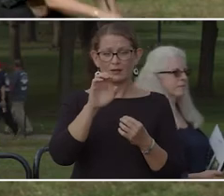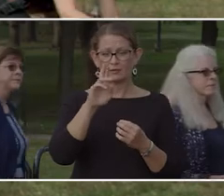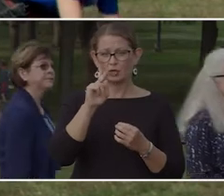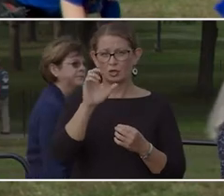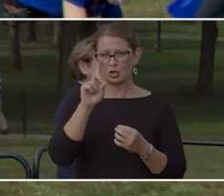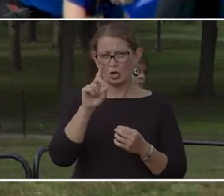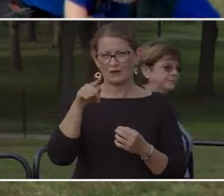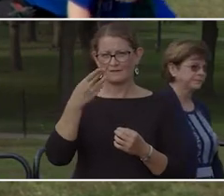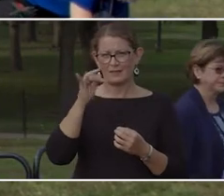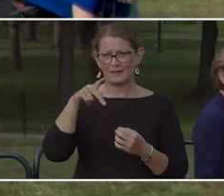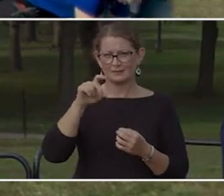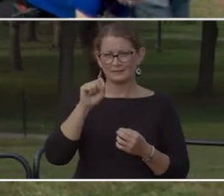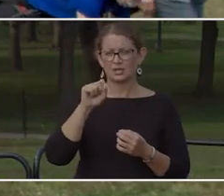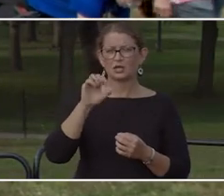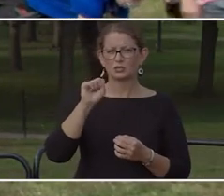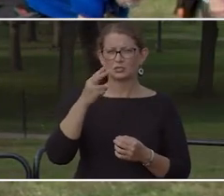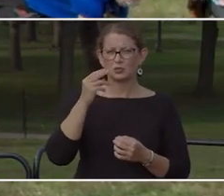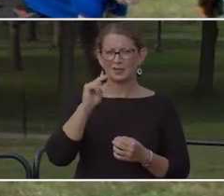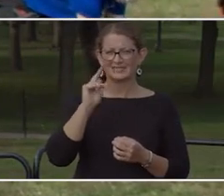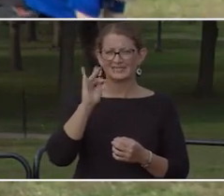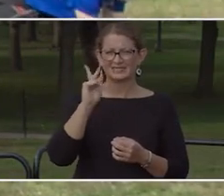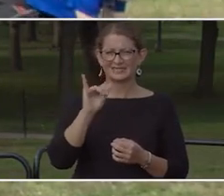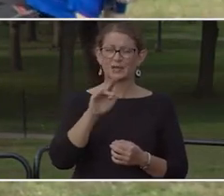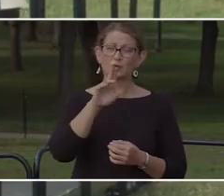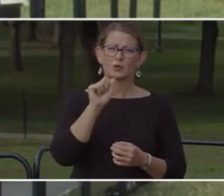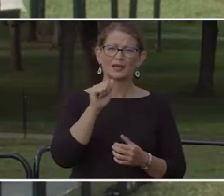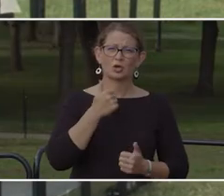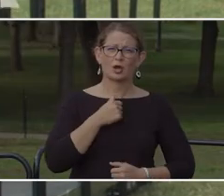Philip Sierwinski, U.S. Army,